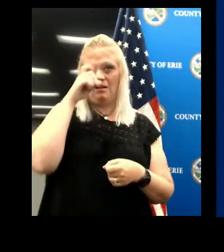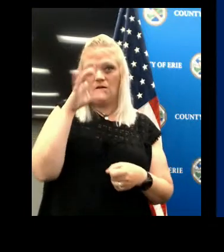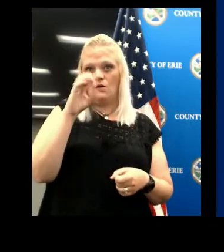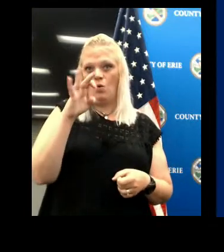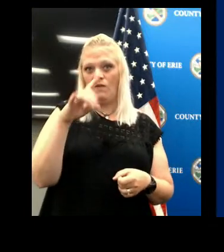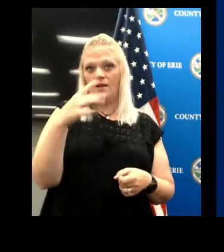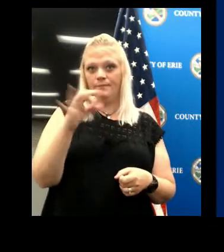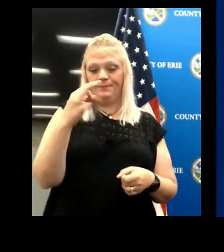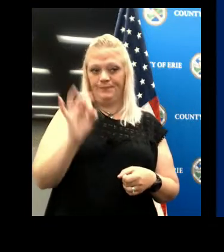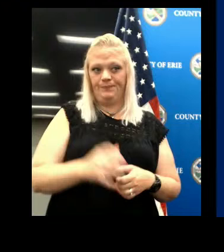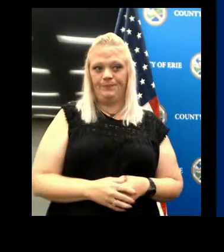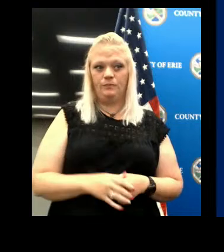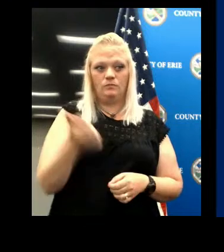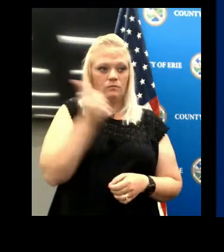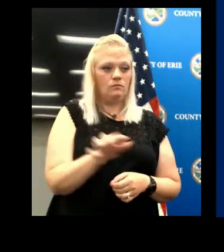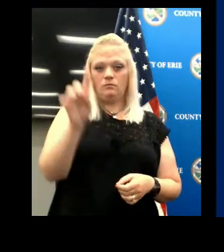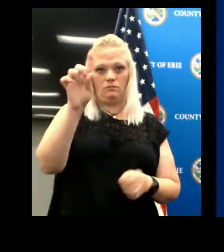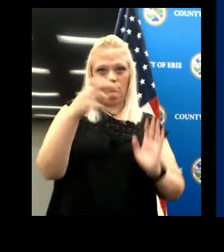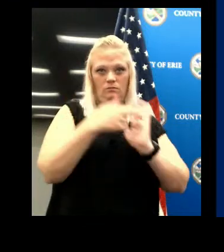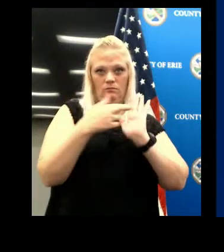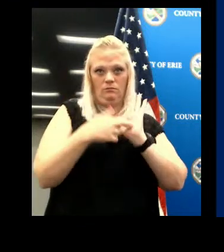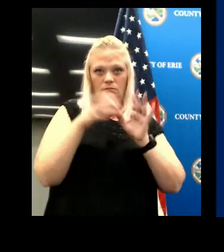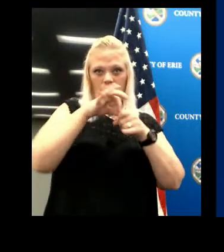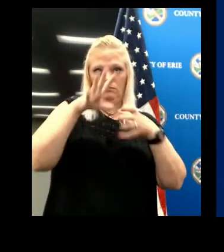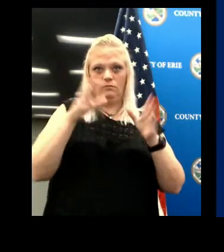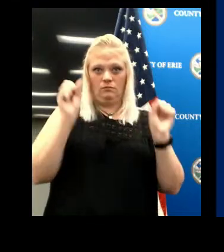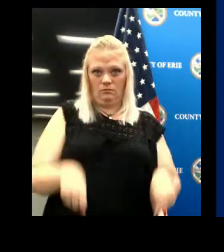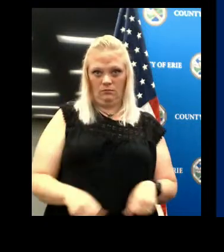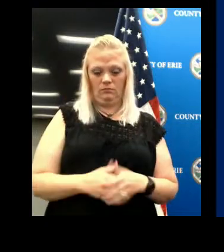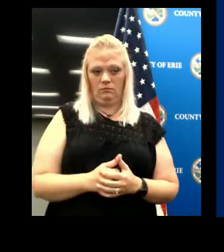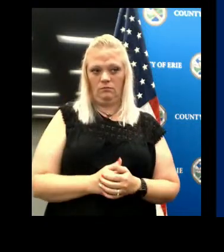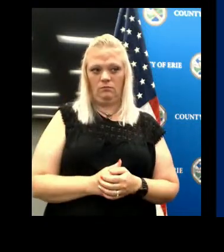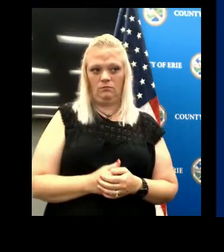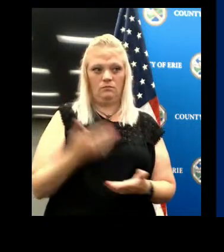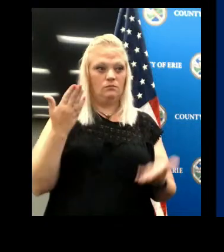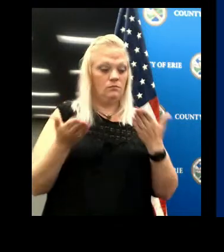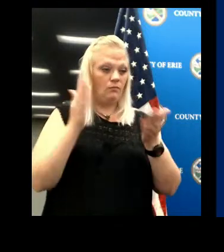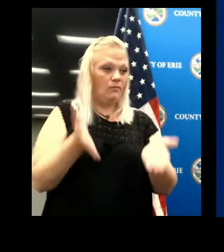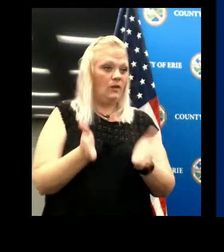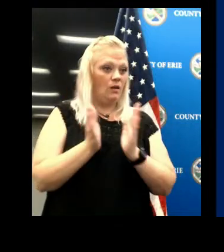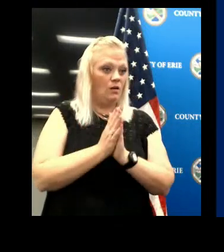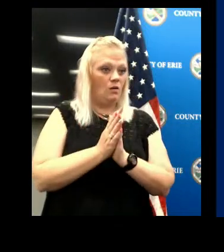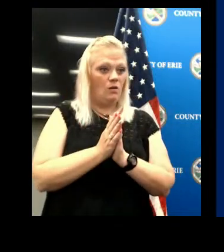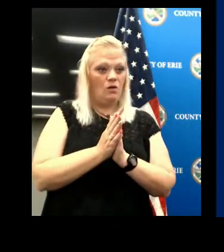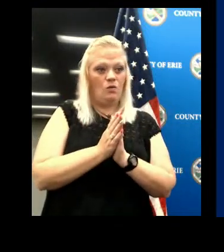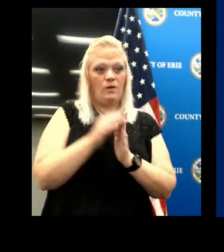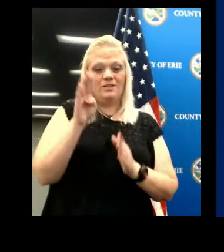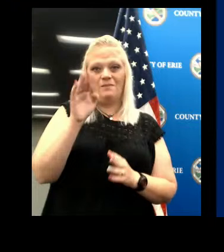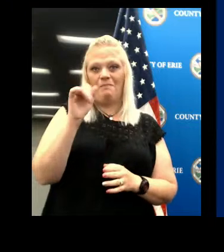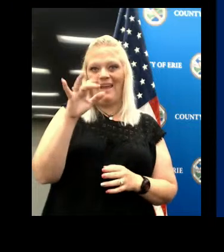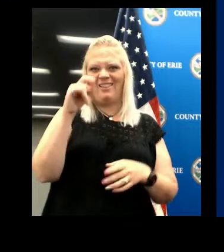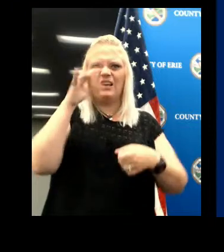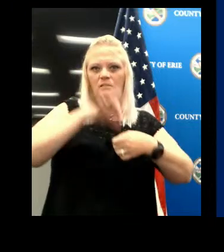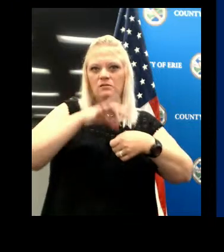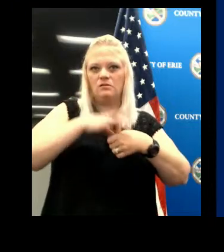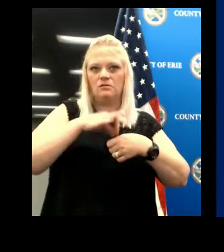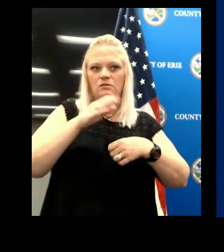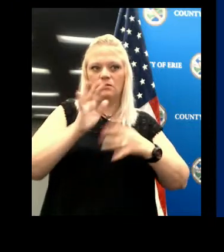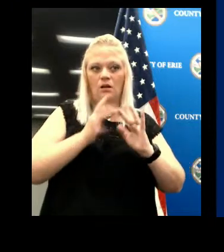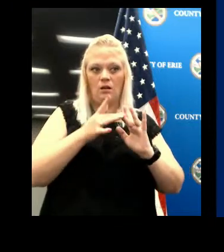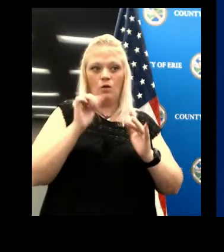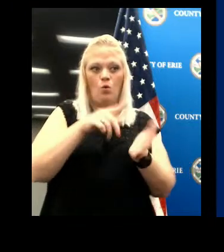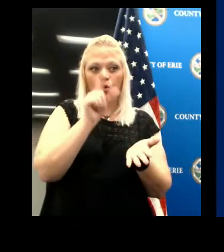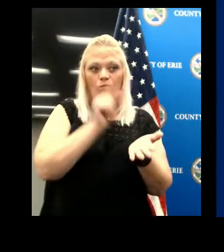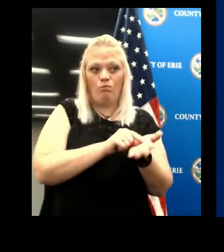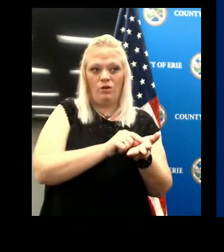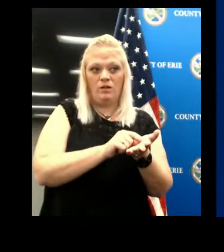COVID-19. Anyone who's a registered voter can do that. You may request a ballot online or print out an application at